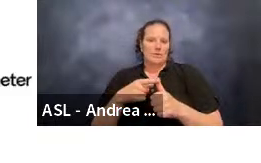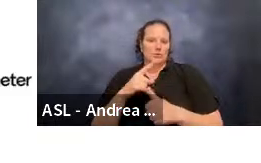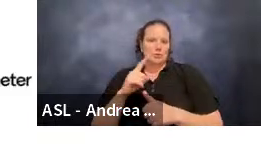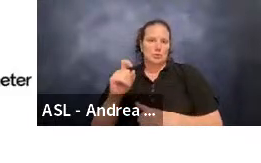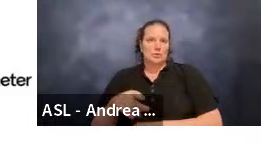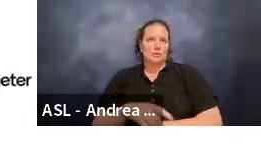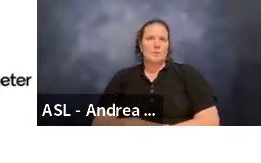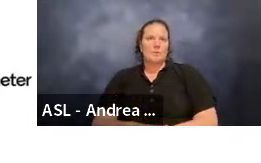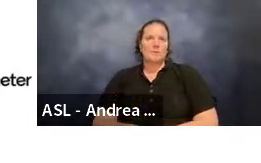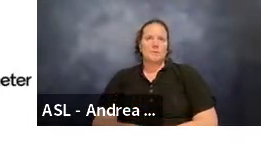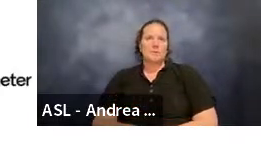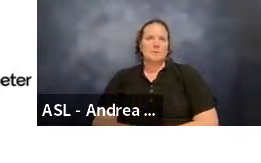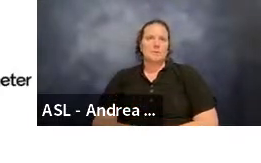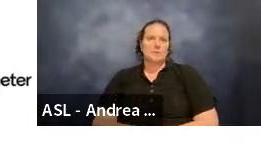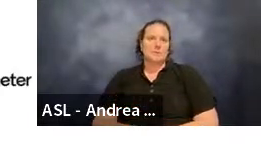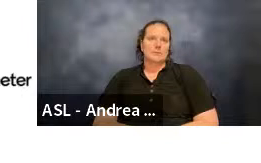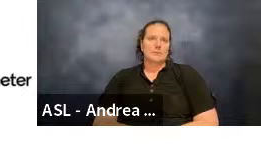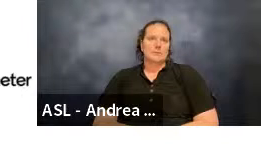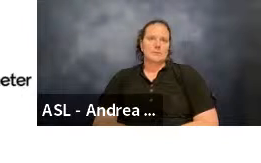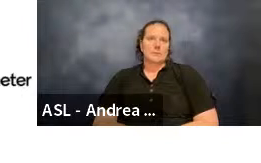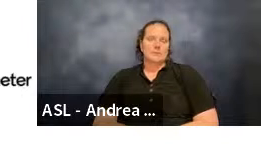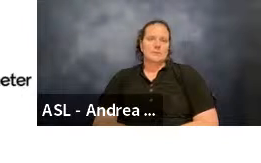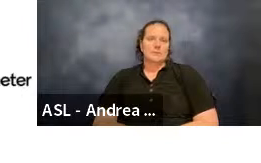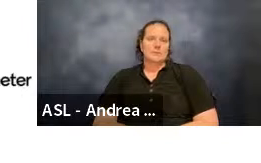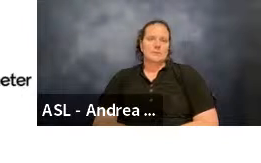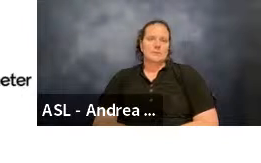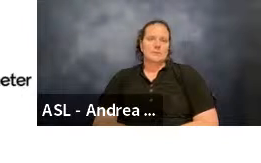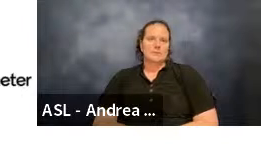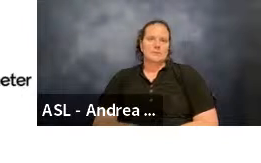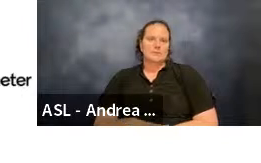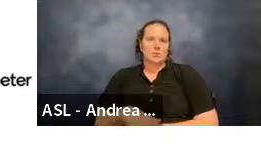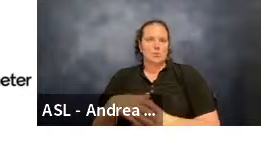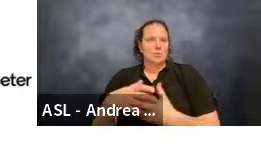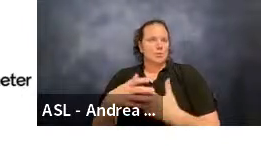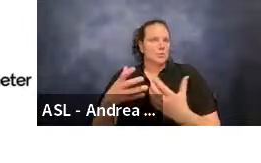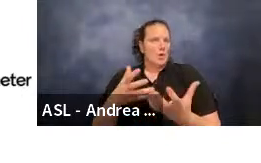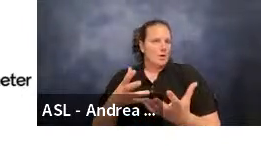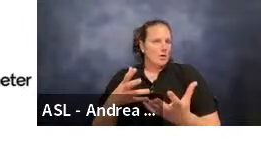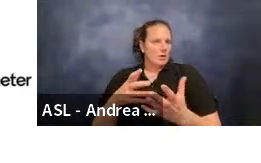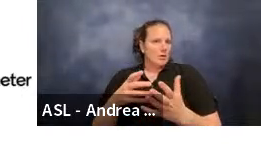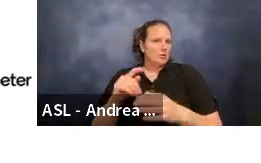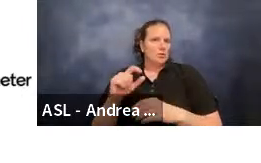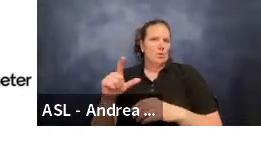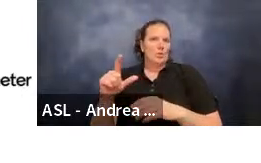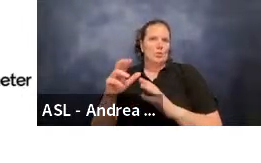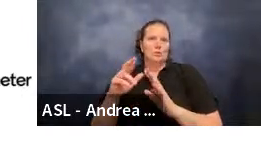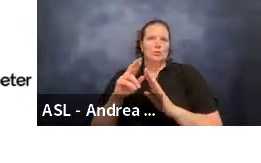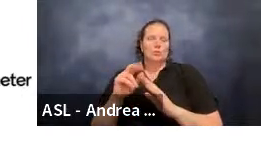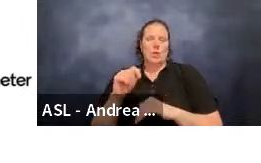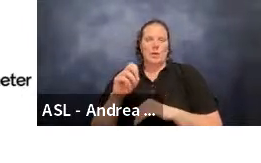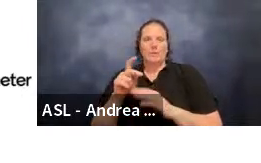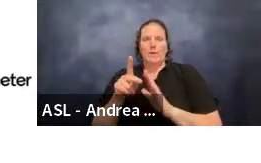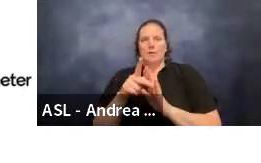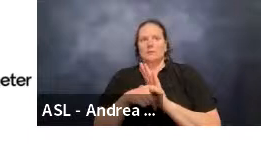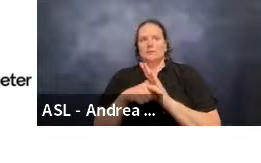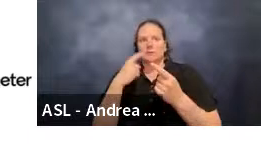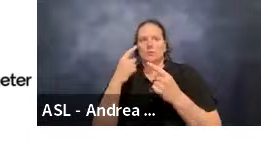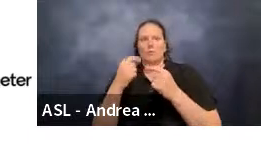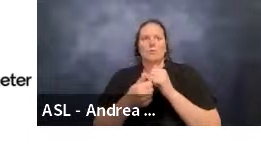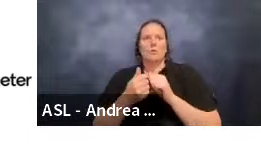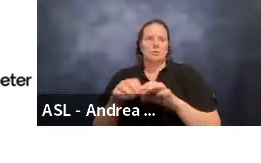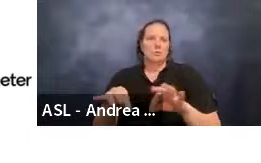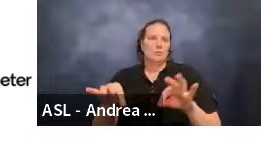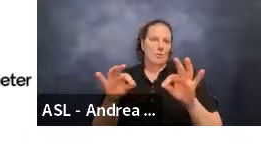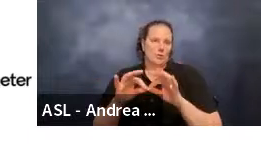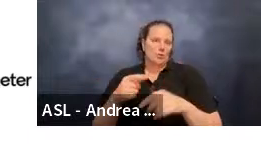question was what toll rate and policy considerations of these 4 that are listed are most important to